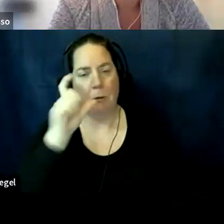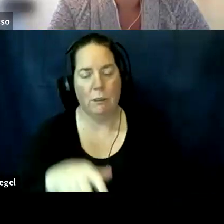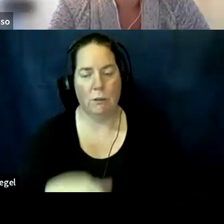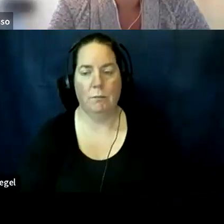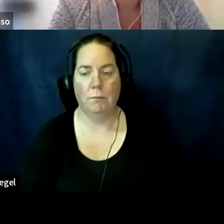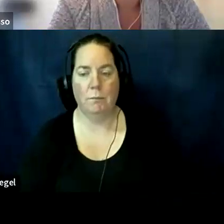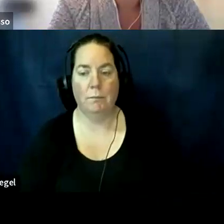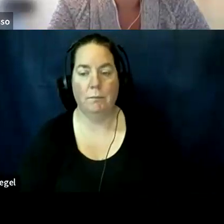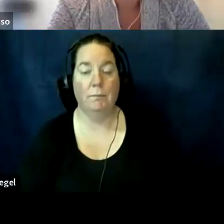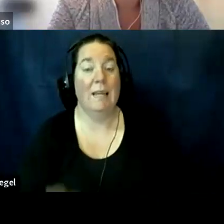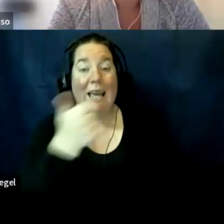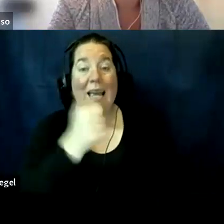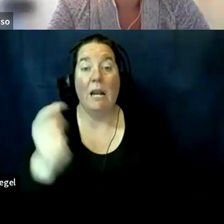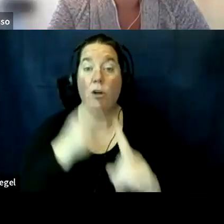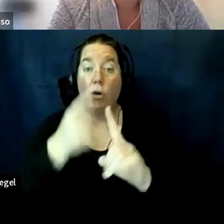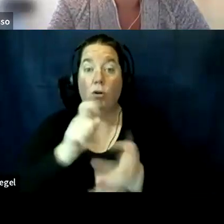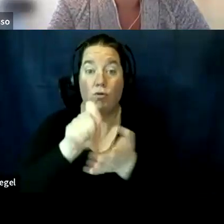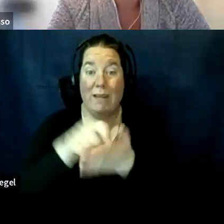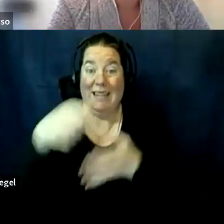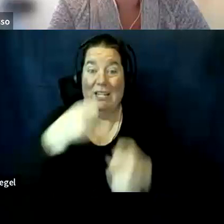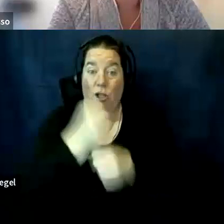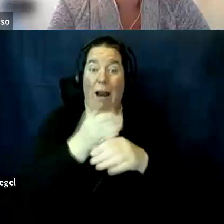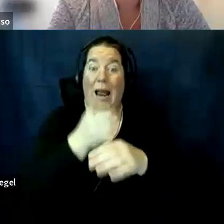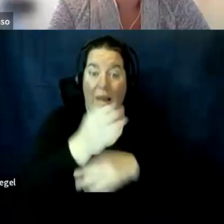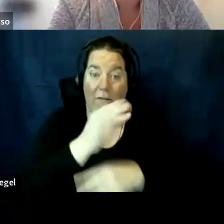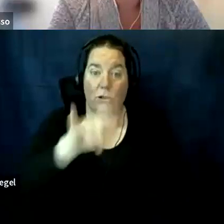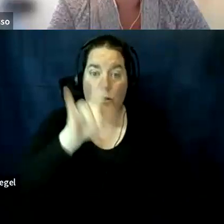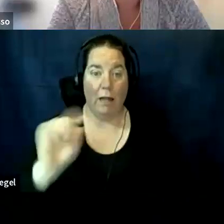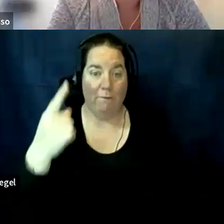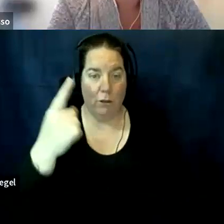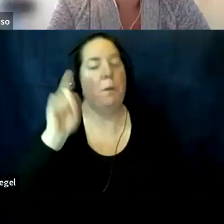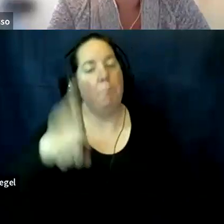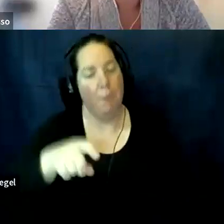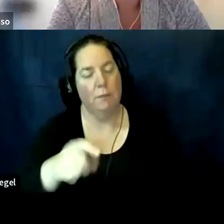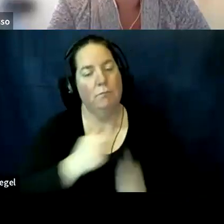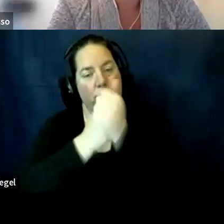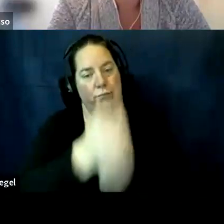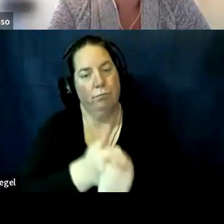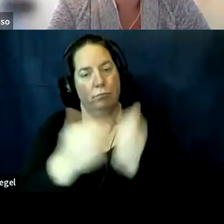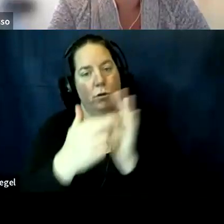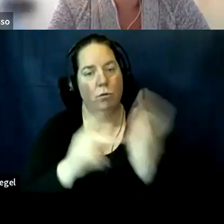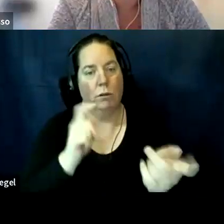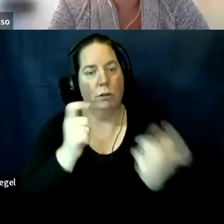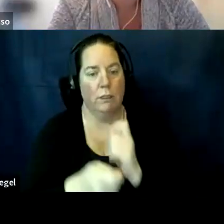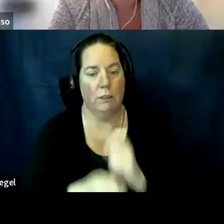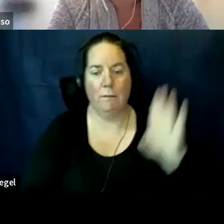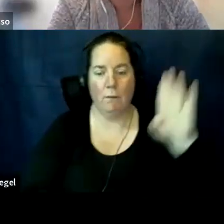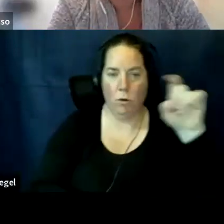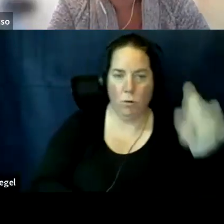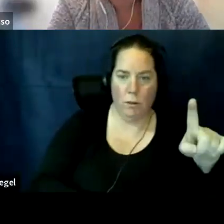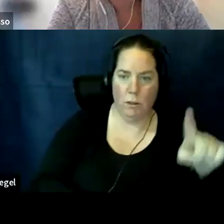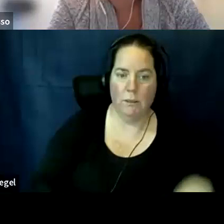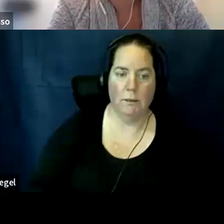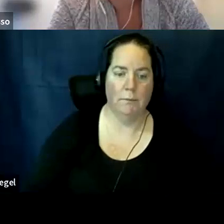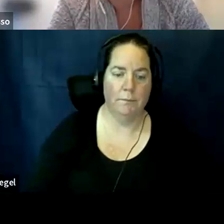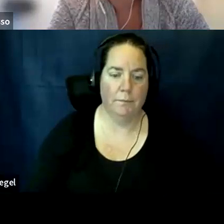written. But any goals written this year after July 1 should adhere to the rule changes. We have a question, if I may